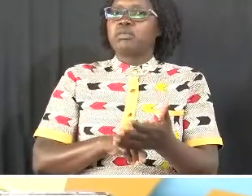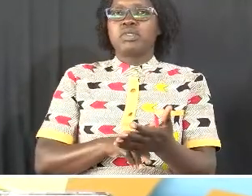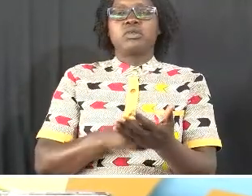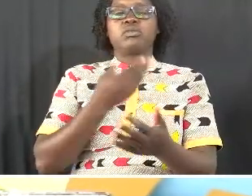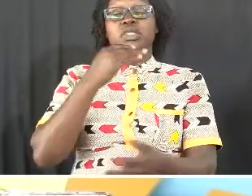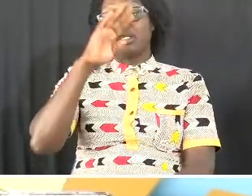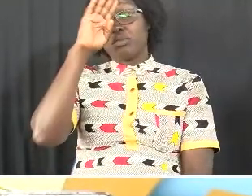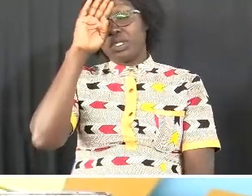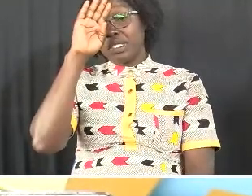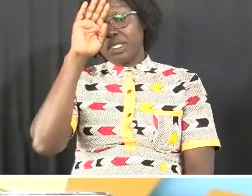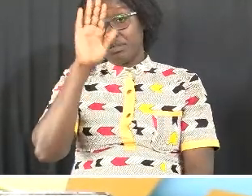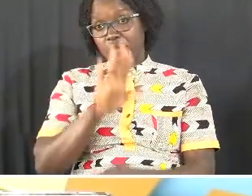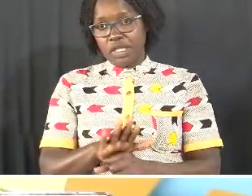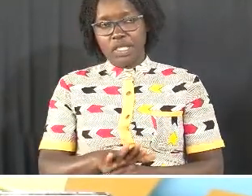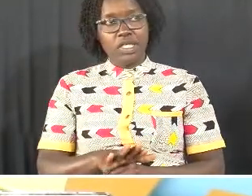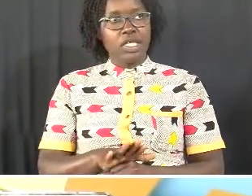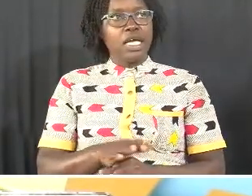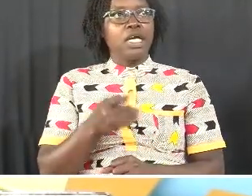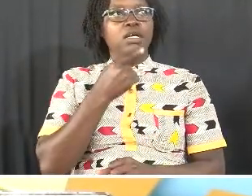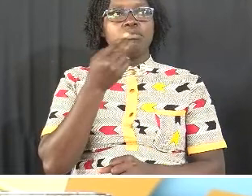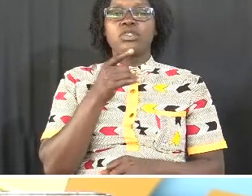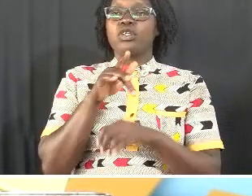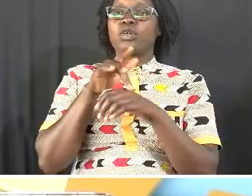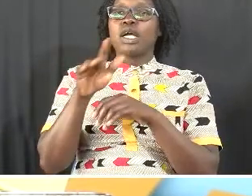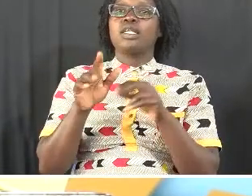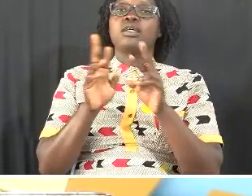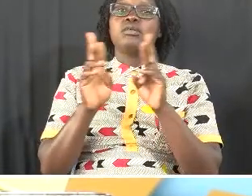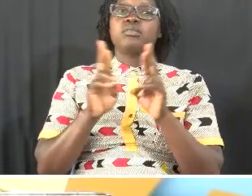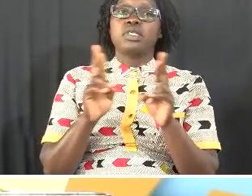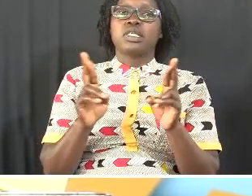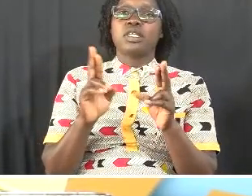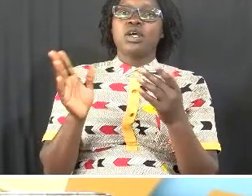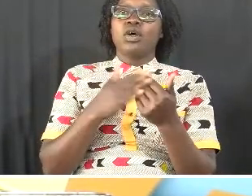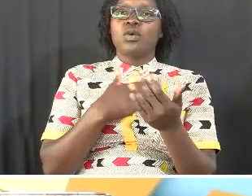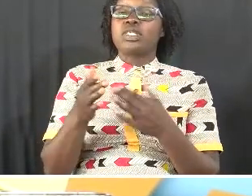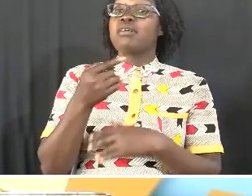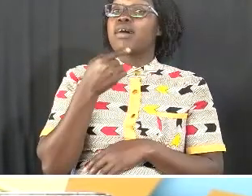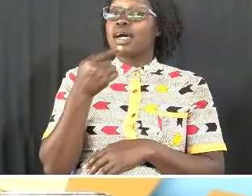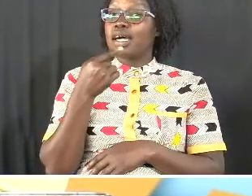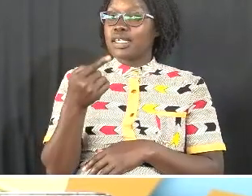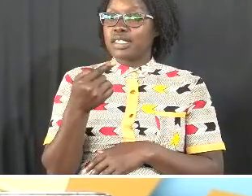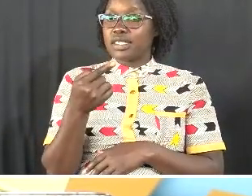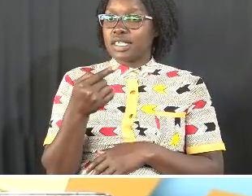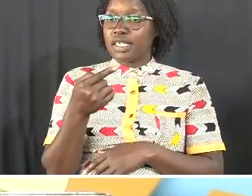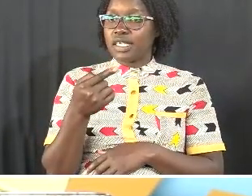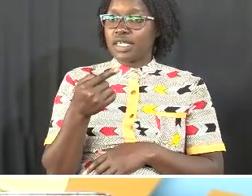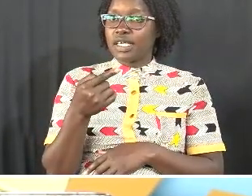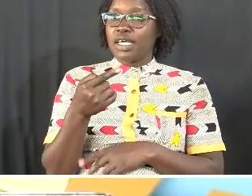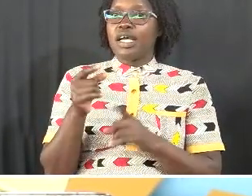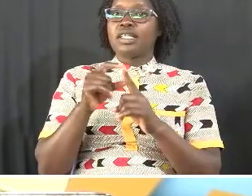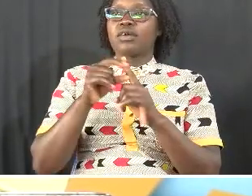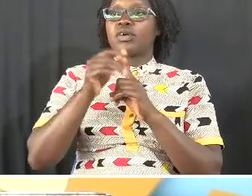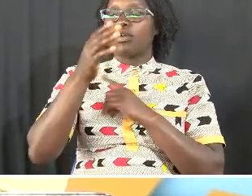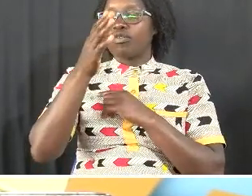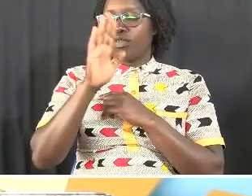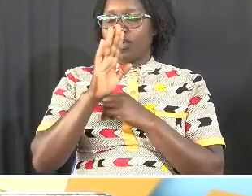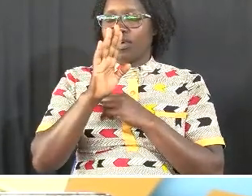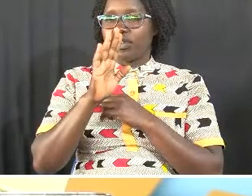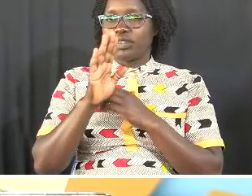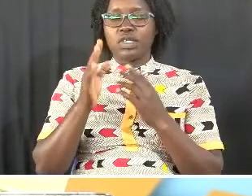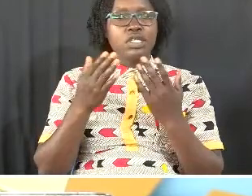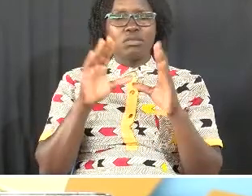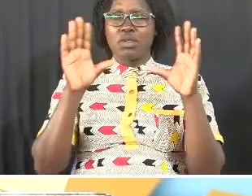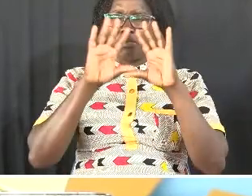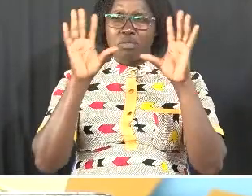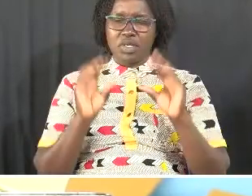disappointed. I'm telling you to be ready that whatever I say in terms of the Word of God, it will be